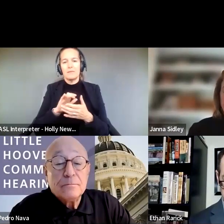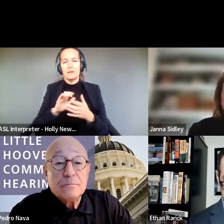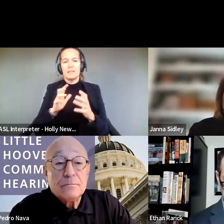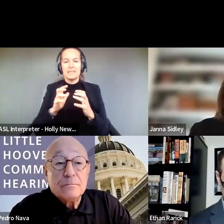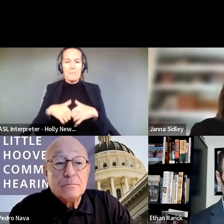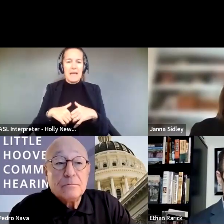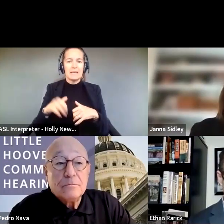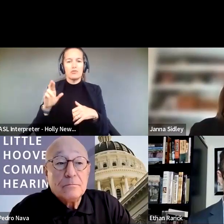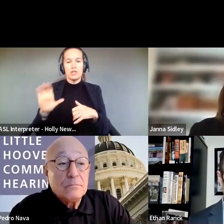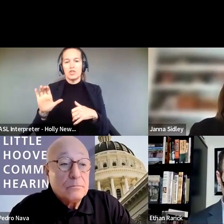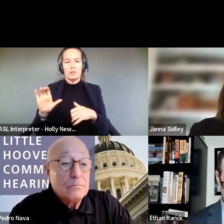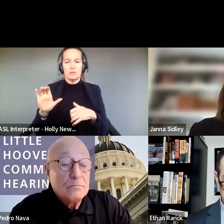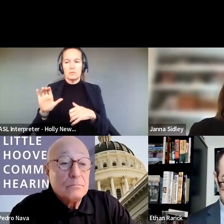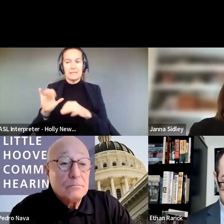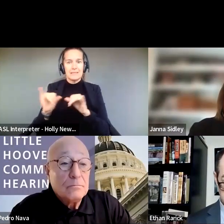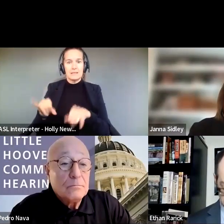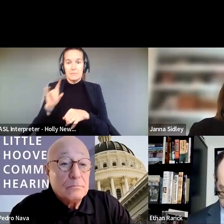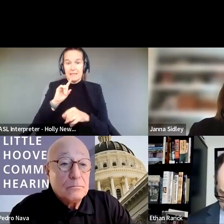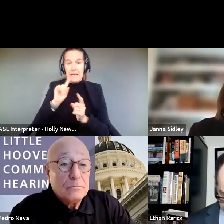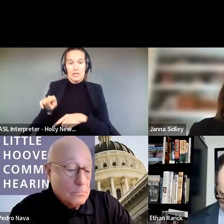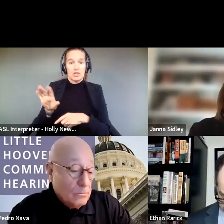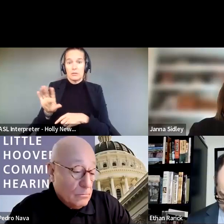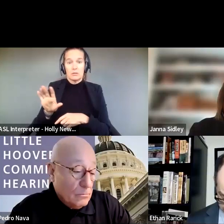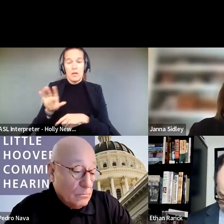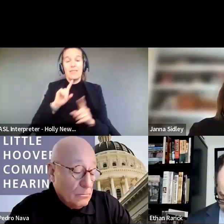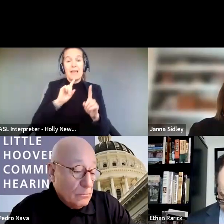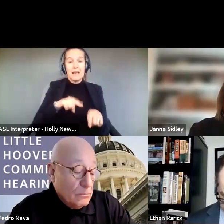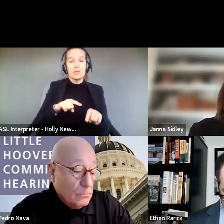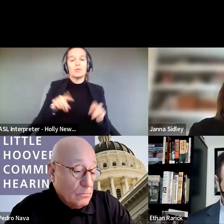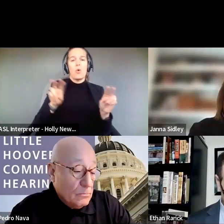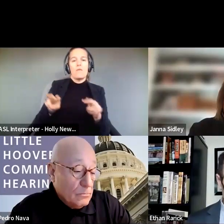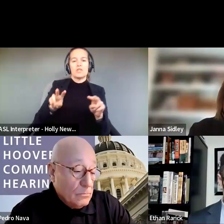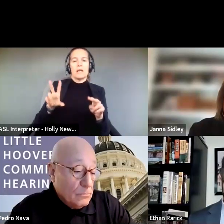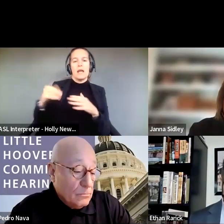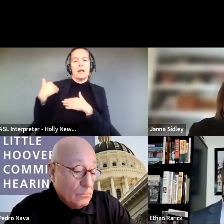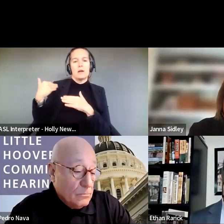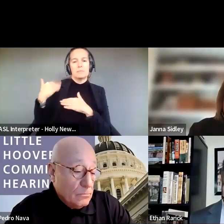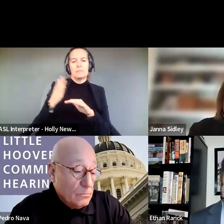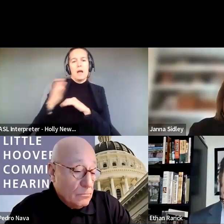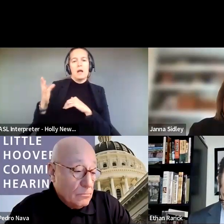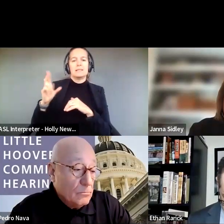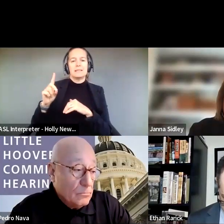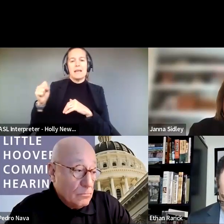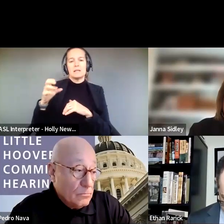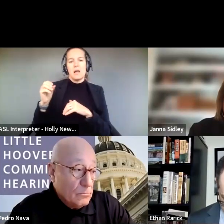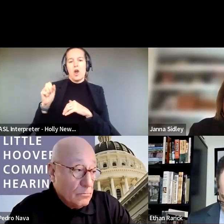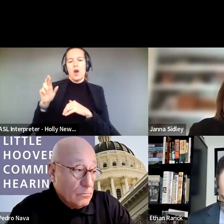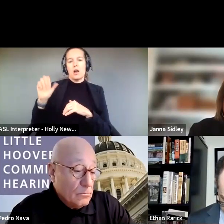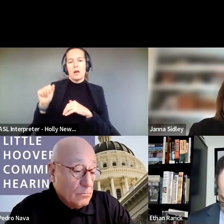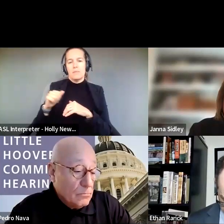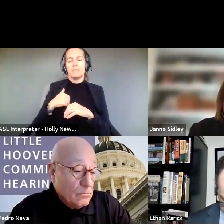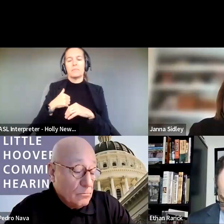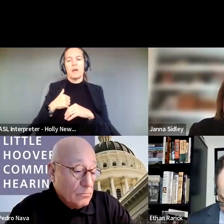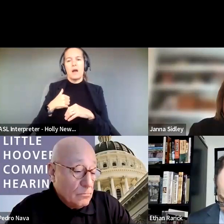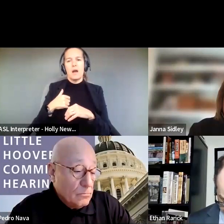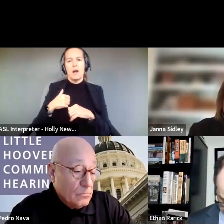center system is the answer. The answer is oversight and accountability beyond DDS and ARCA. I do fear